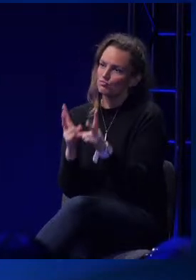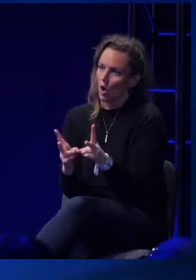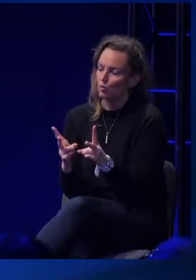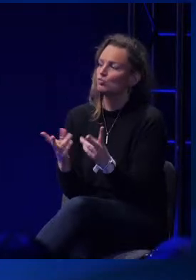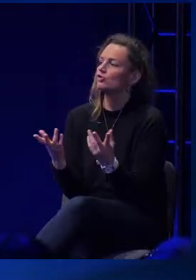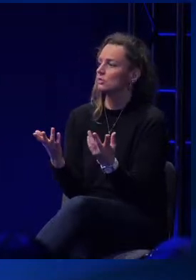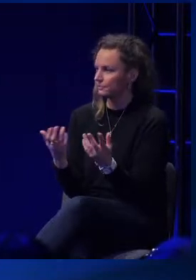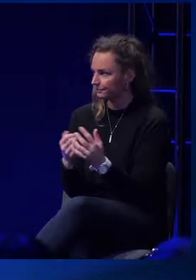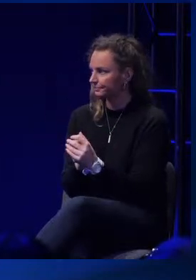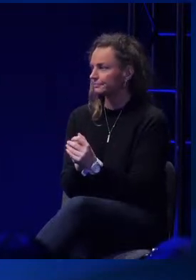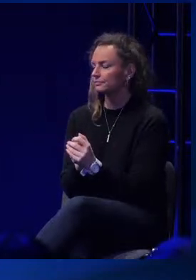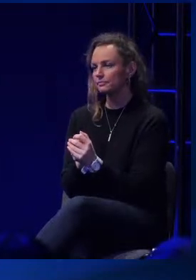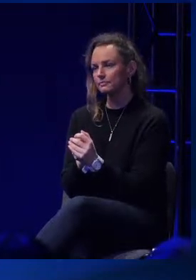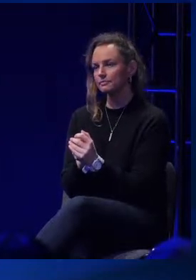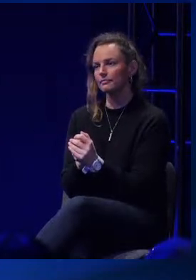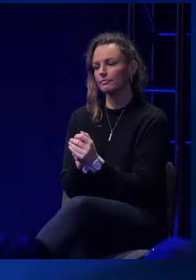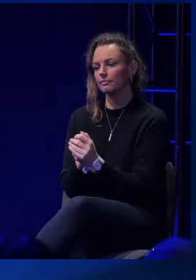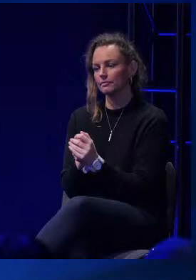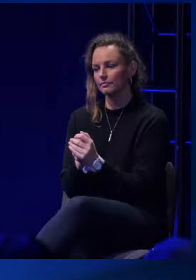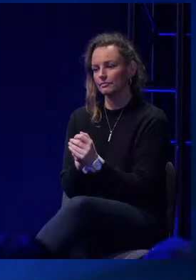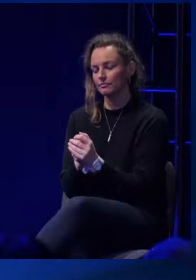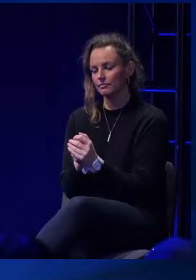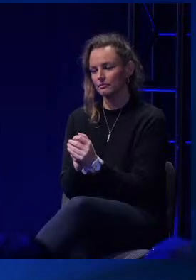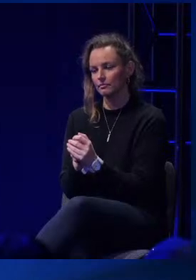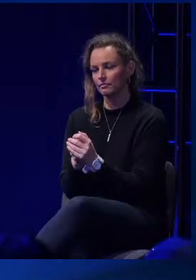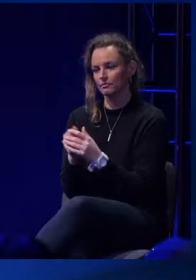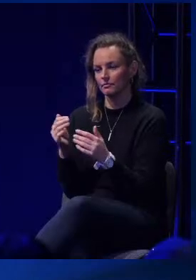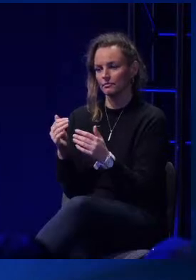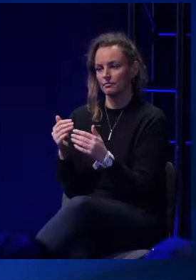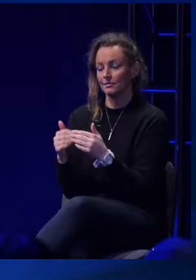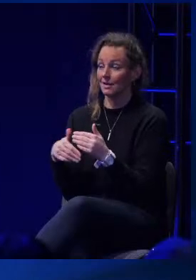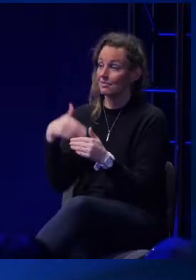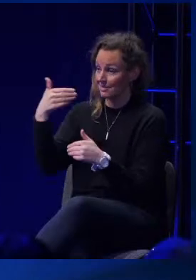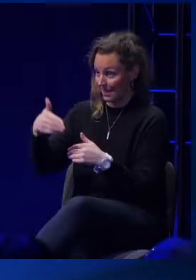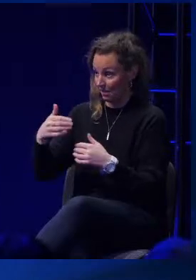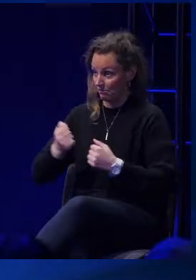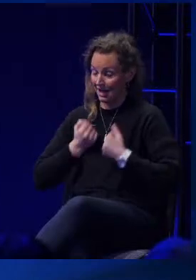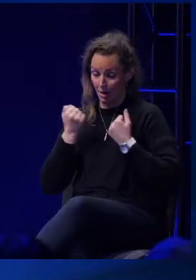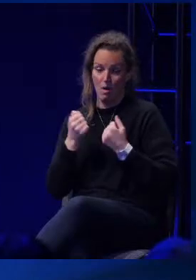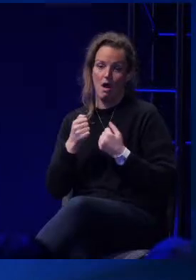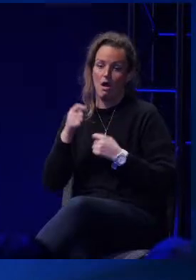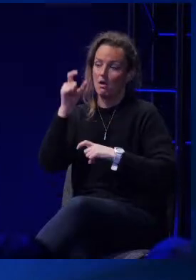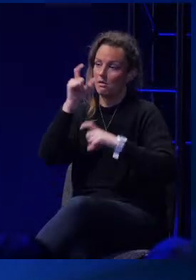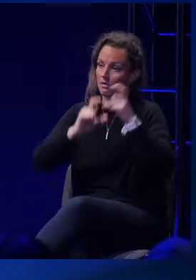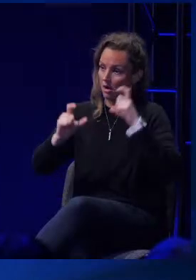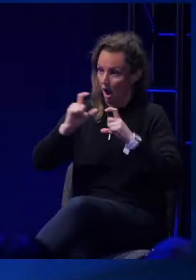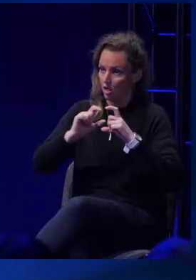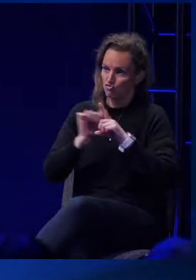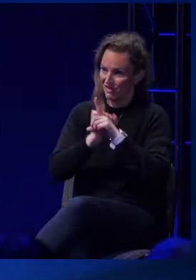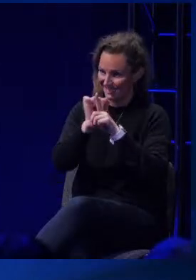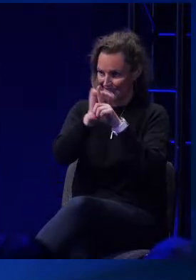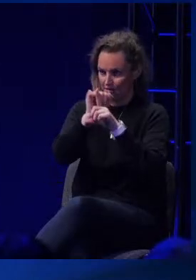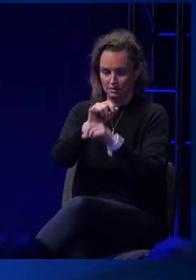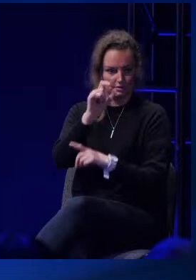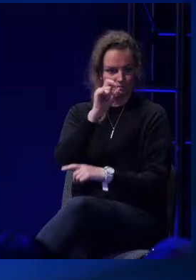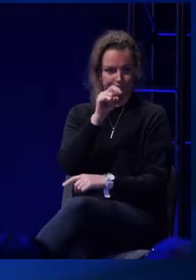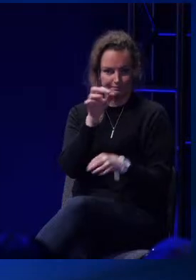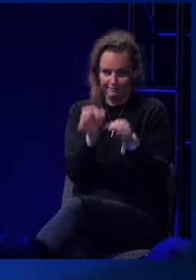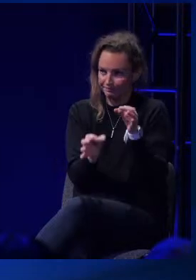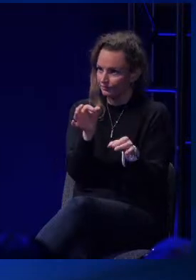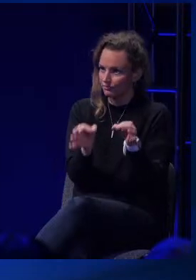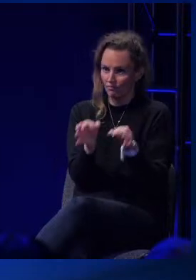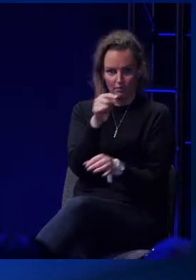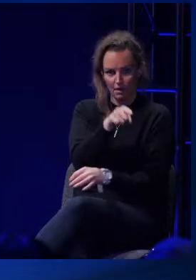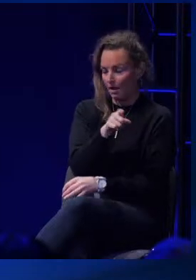And then we reached our colorist, Veronica, and asked how can we make it